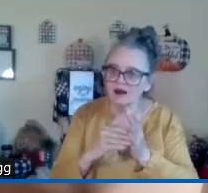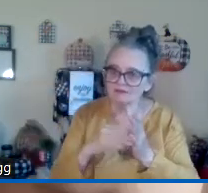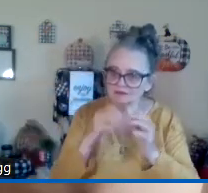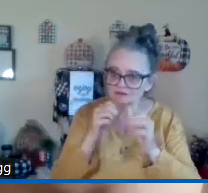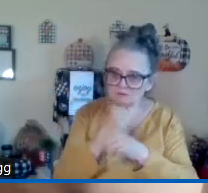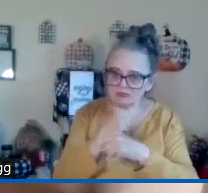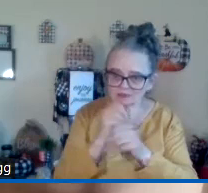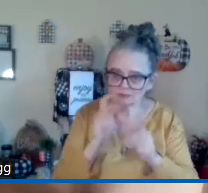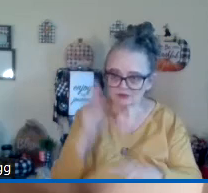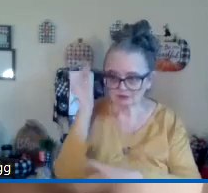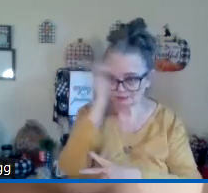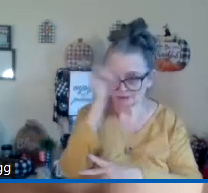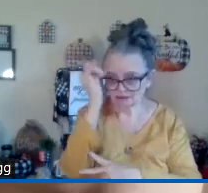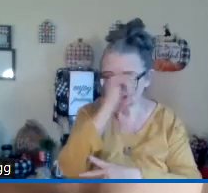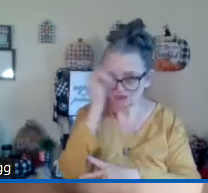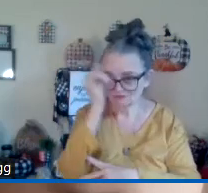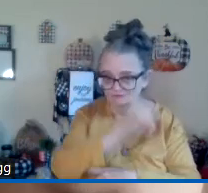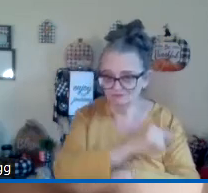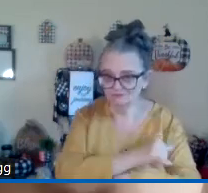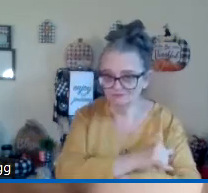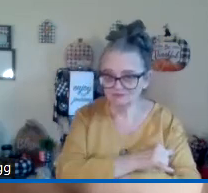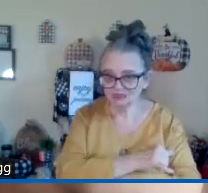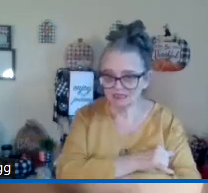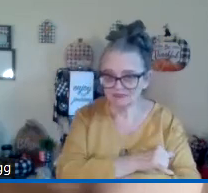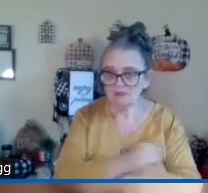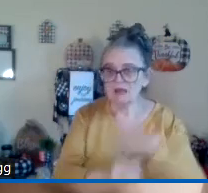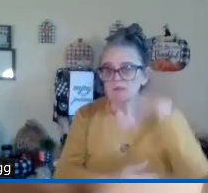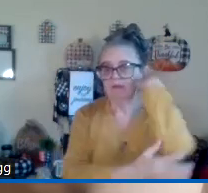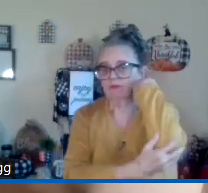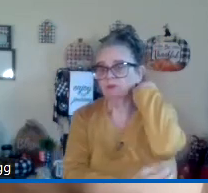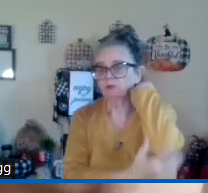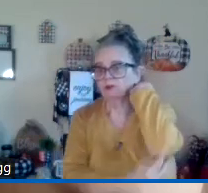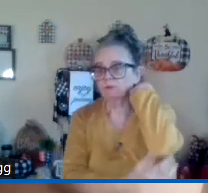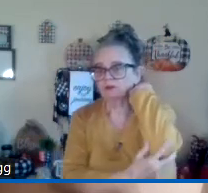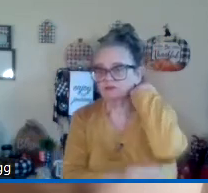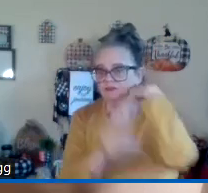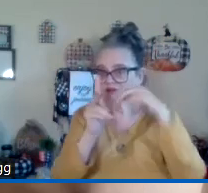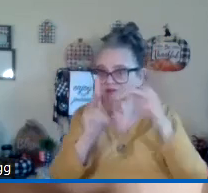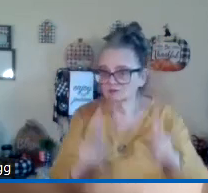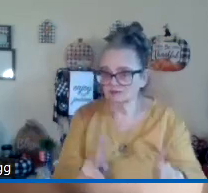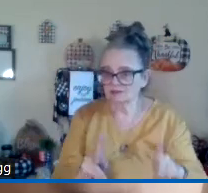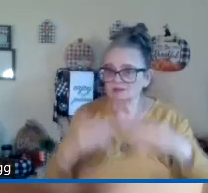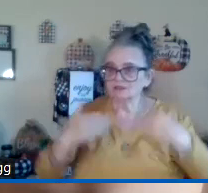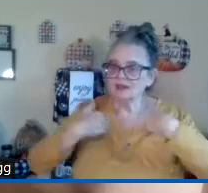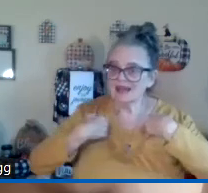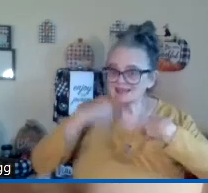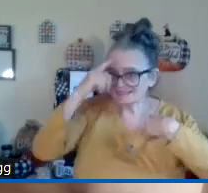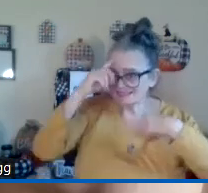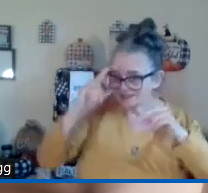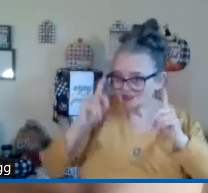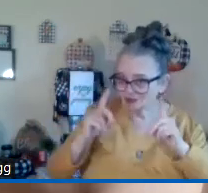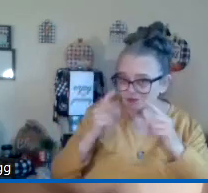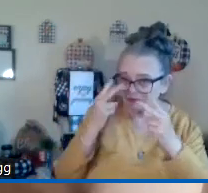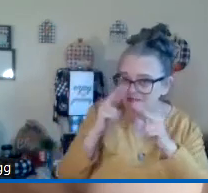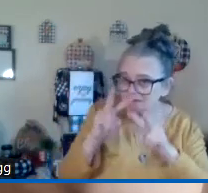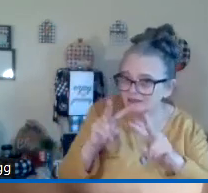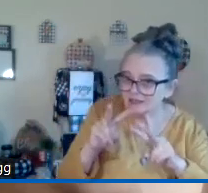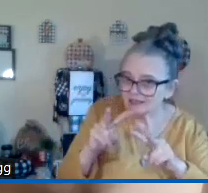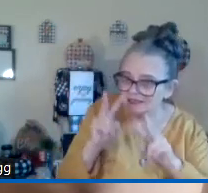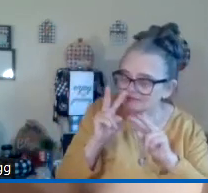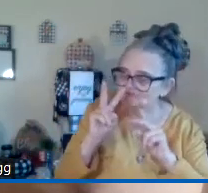will often make a person foolish. Okay. But the poor person who has the